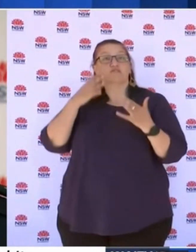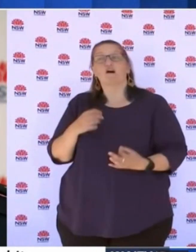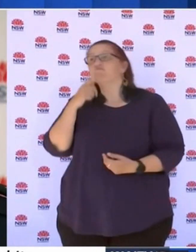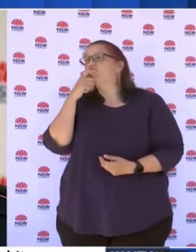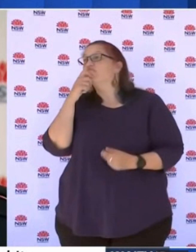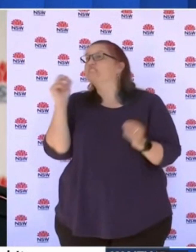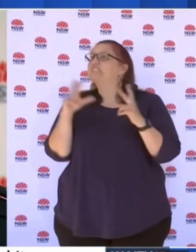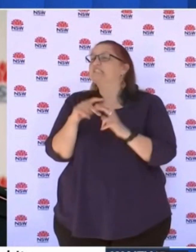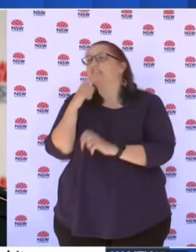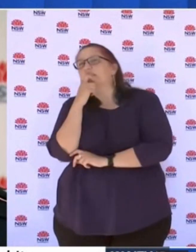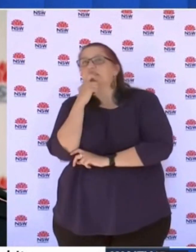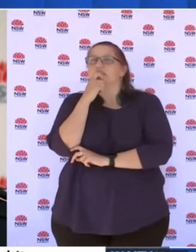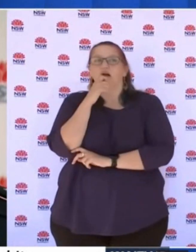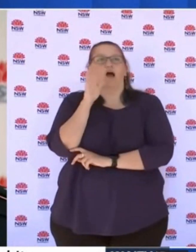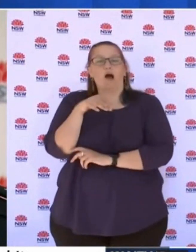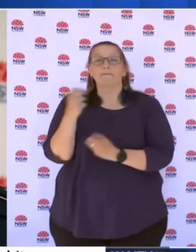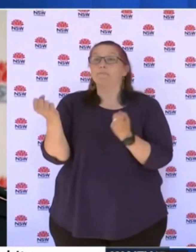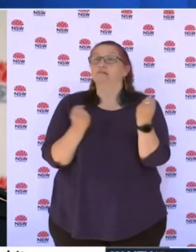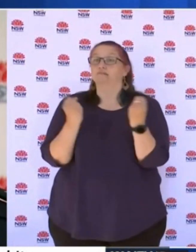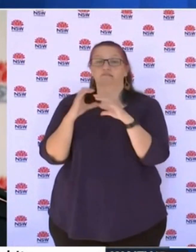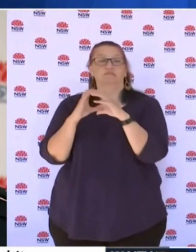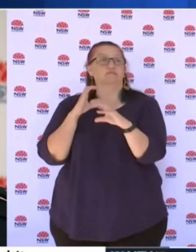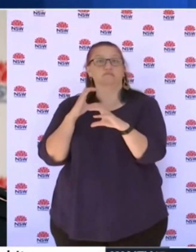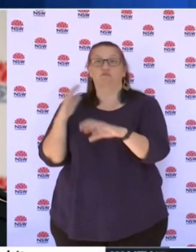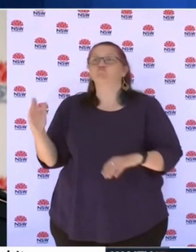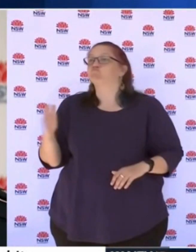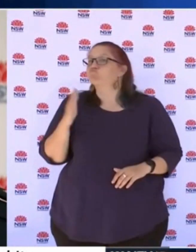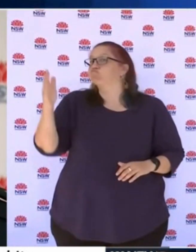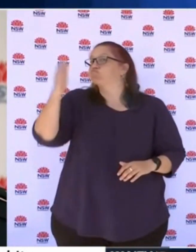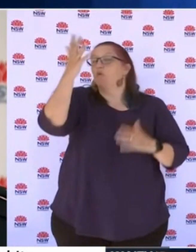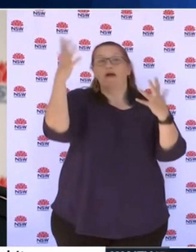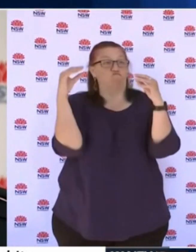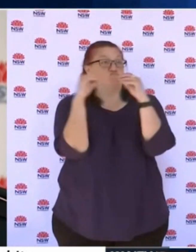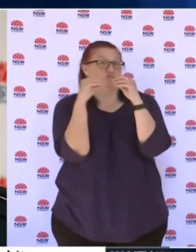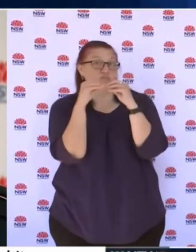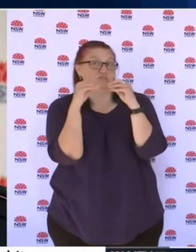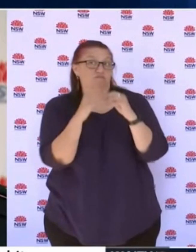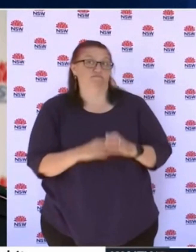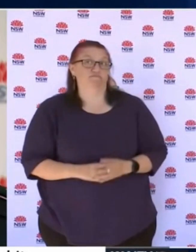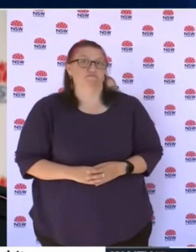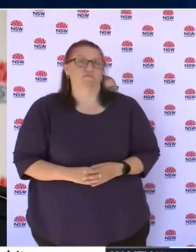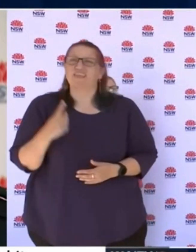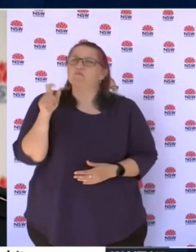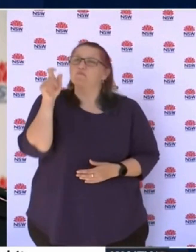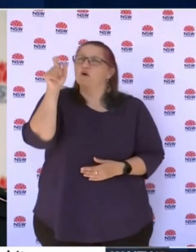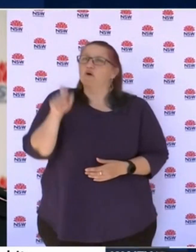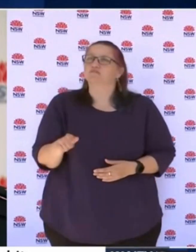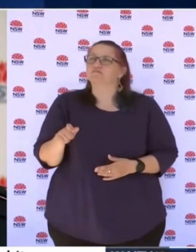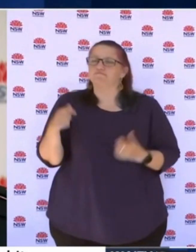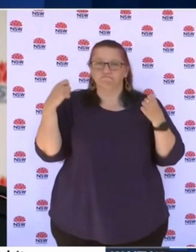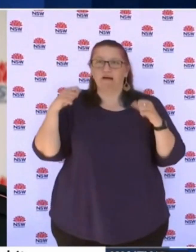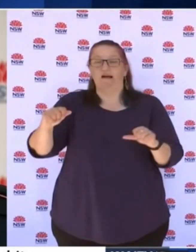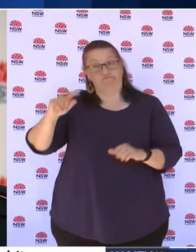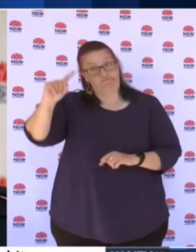travelled on transport, a bus, up towards the Brisbane area. That person eventually ended up back